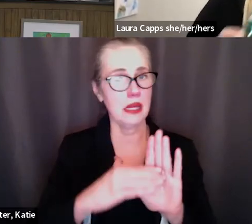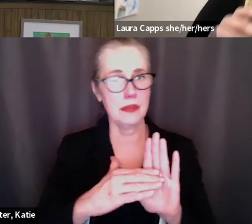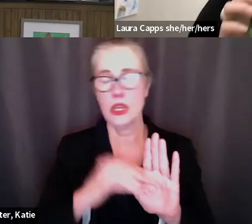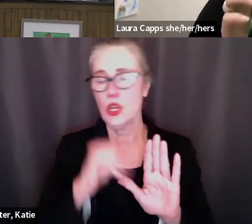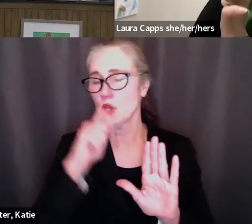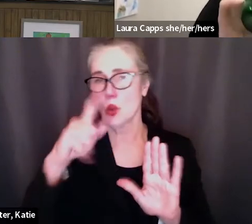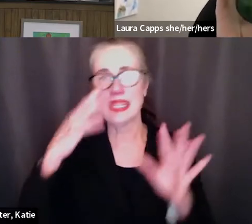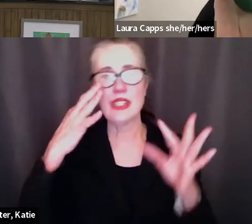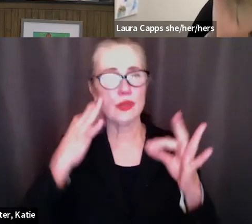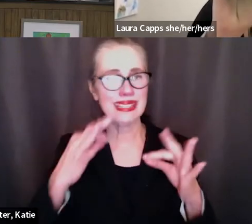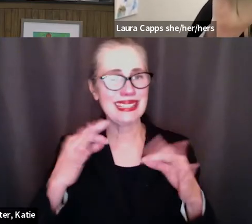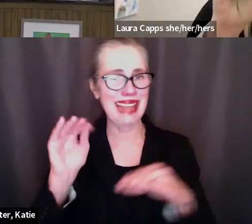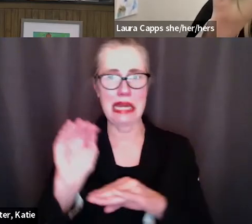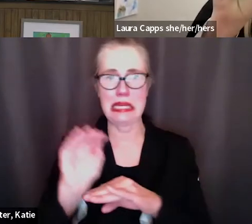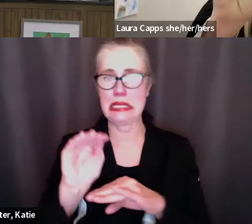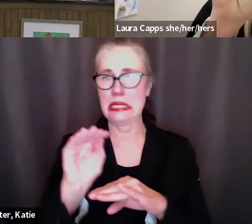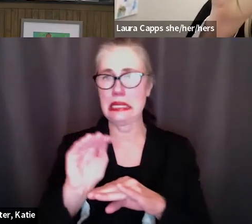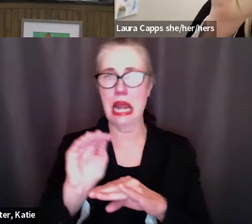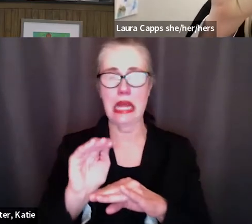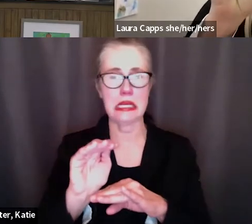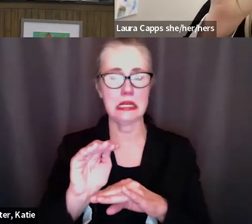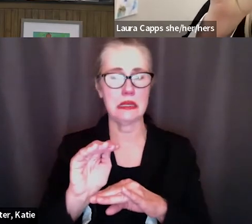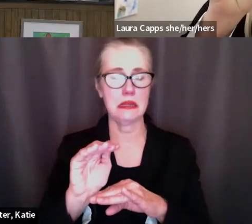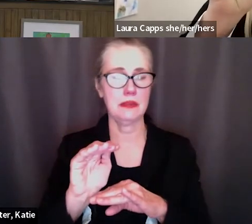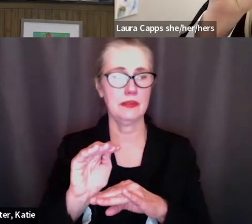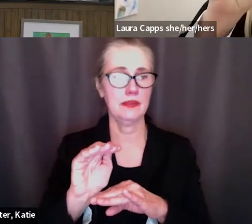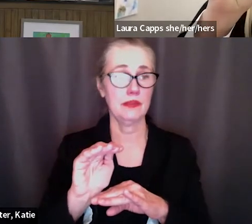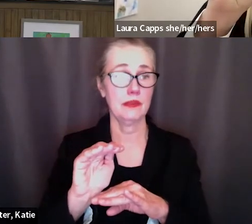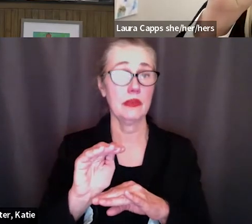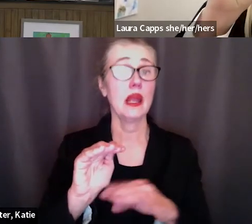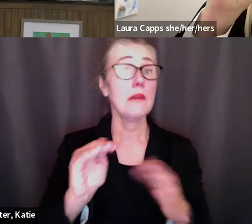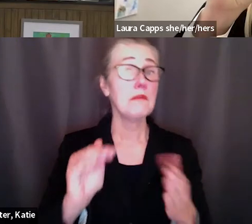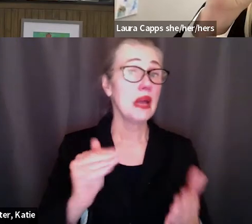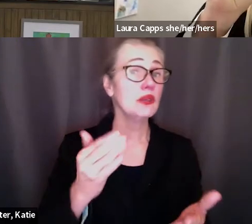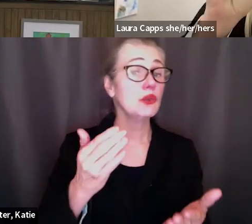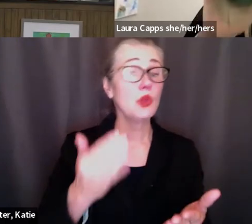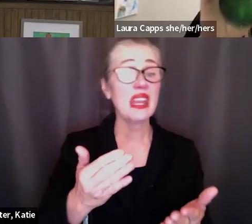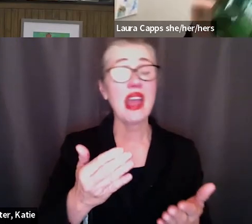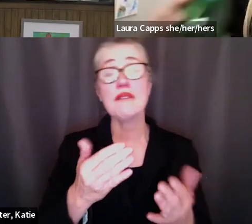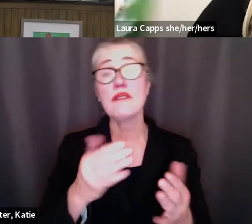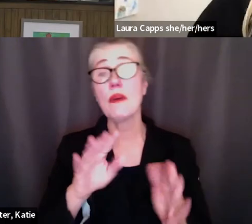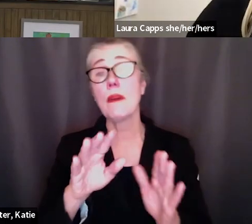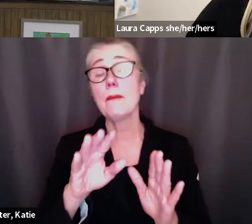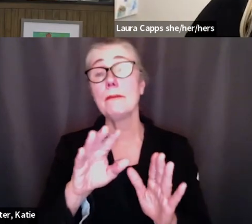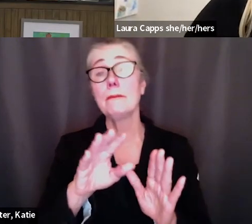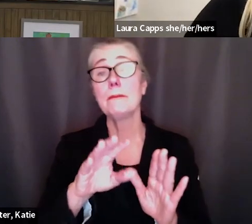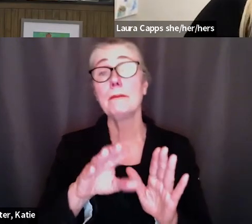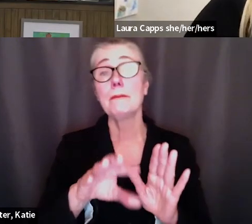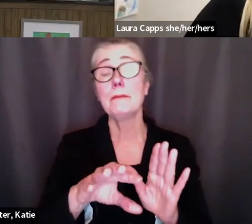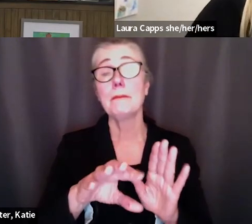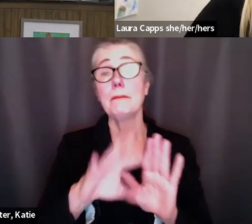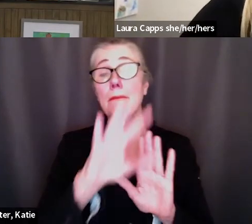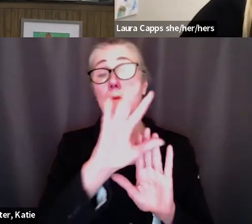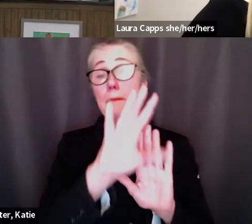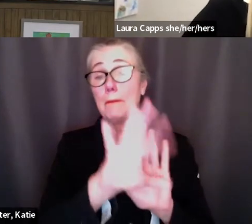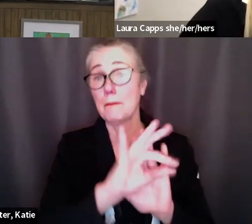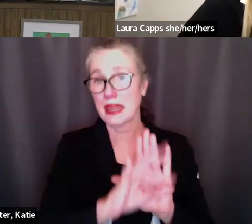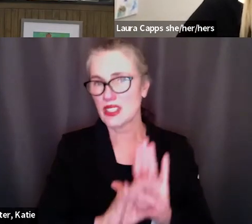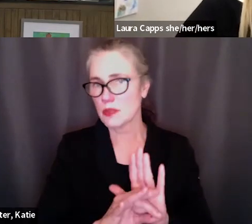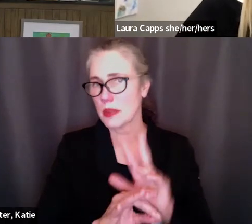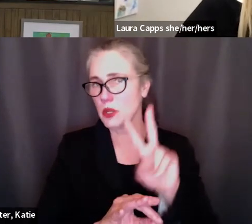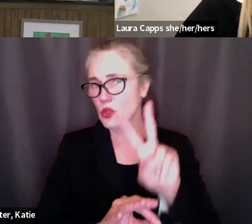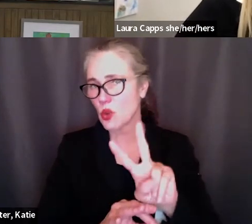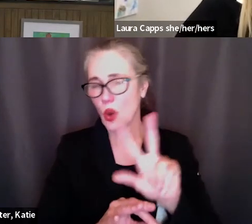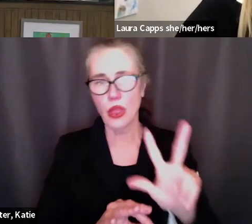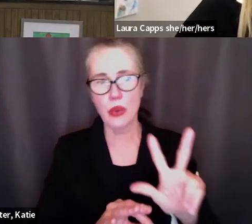understanding that we've looked at like we've selected two or three so far miss sims mountain can you just